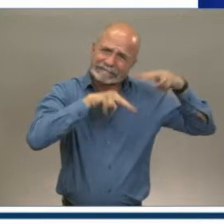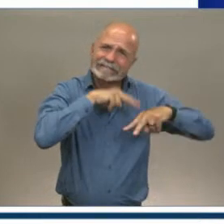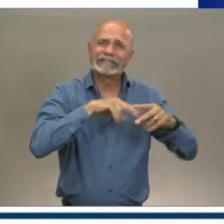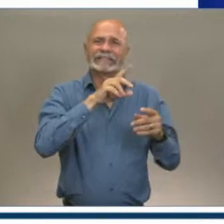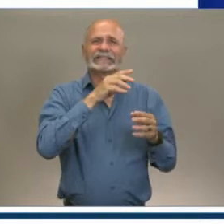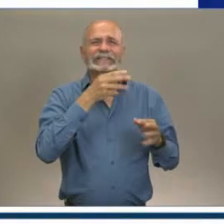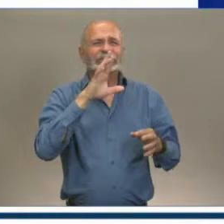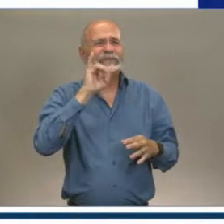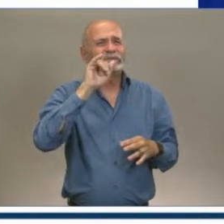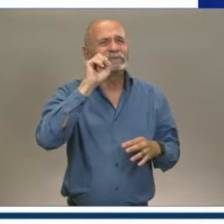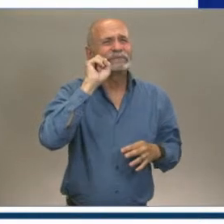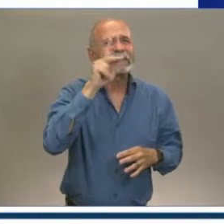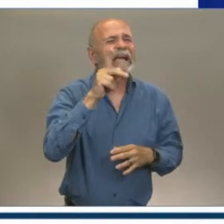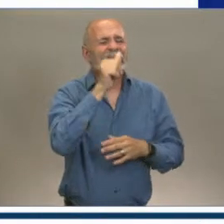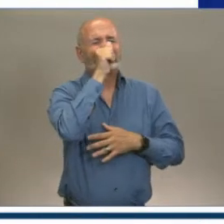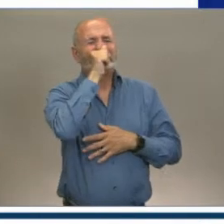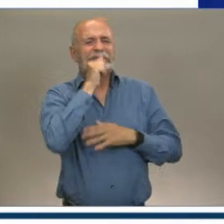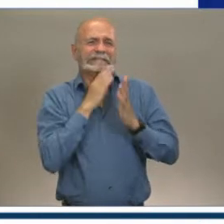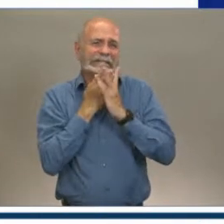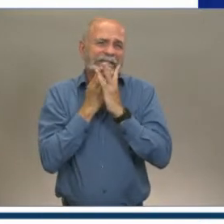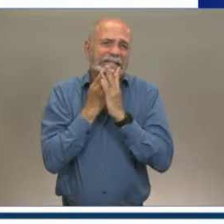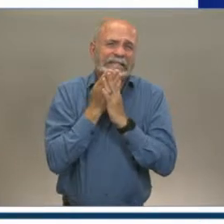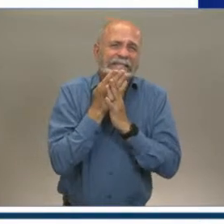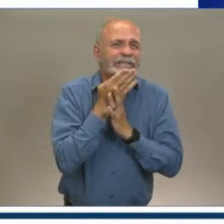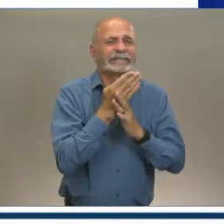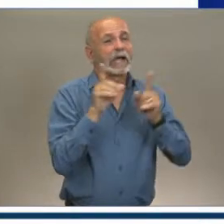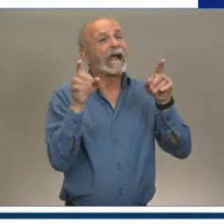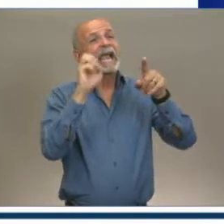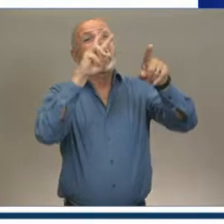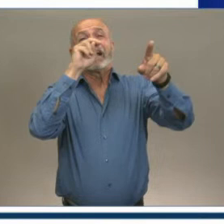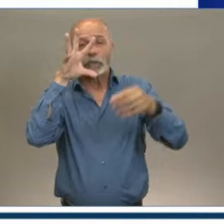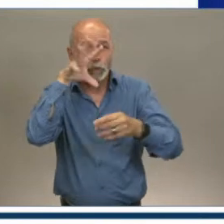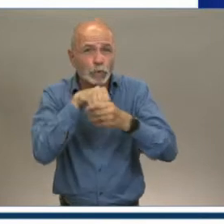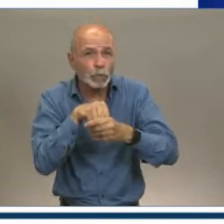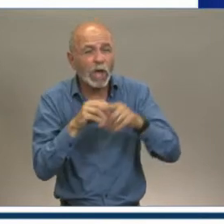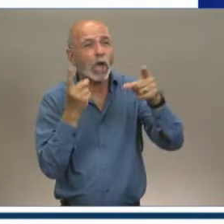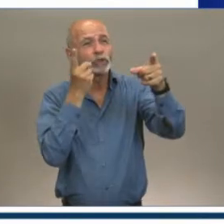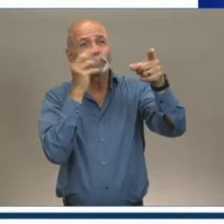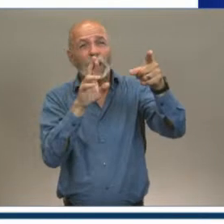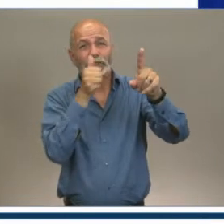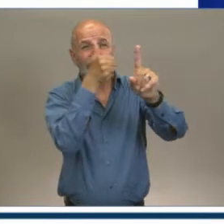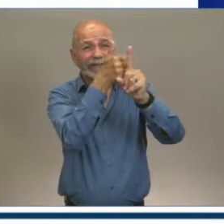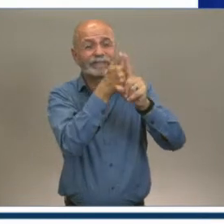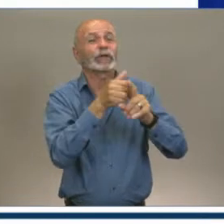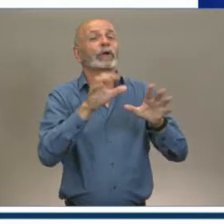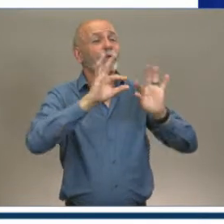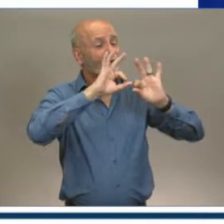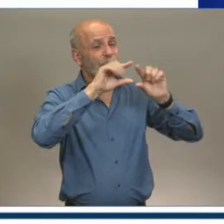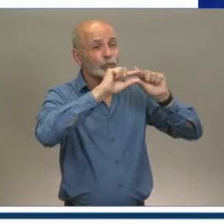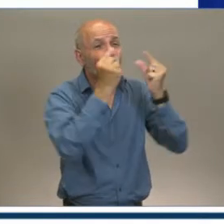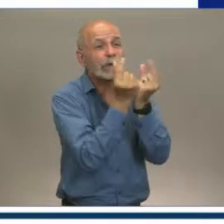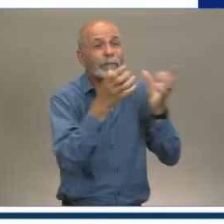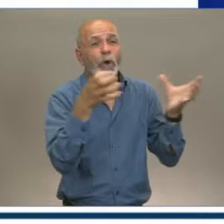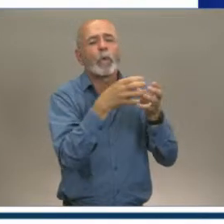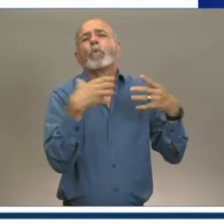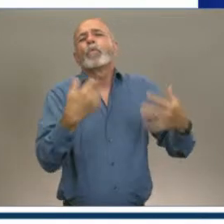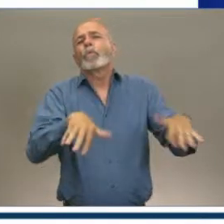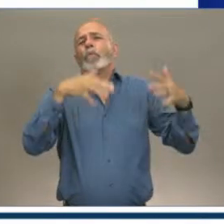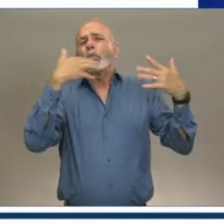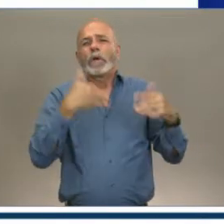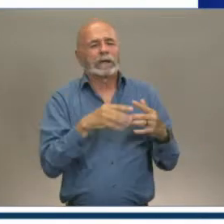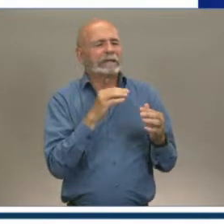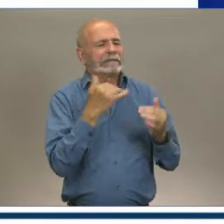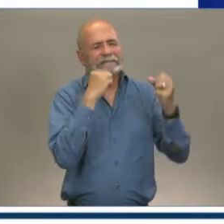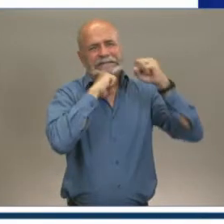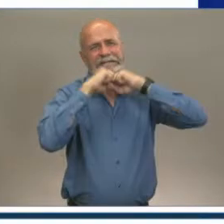your team for your hard work in helping manage this 3rd wave. I know we aren't out of the woods yet, and the Delta variant is very